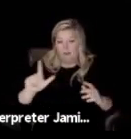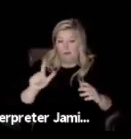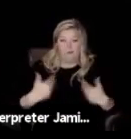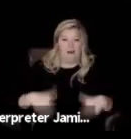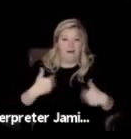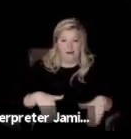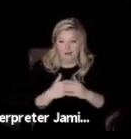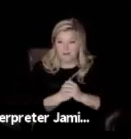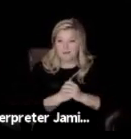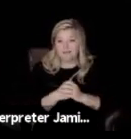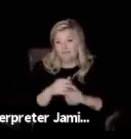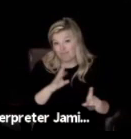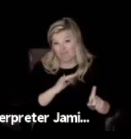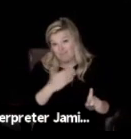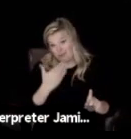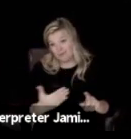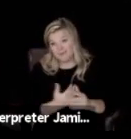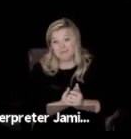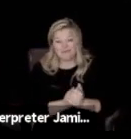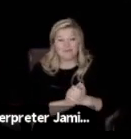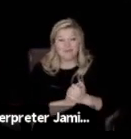This is good.